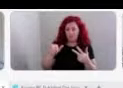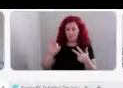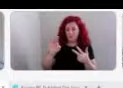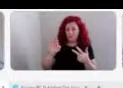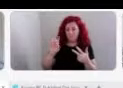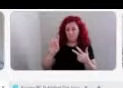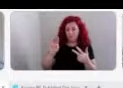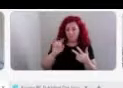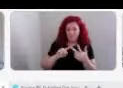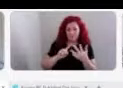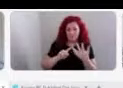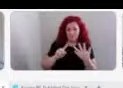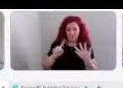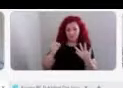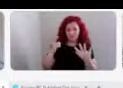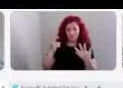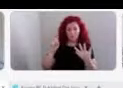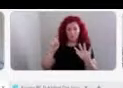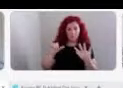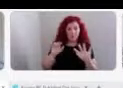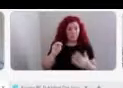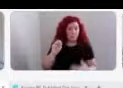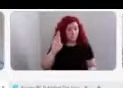plug mary